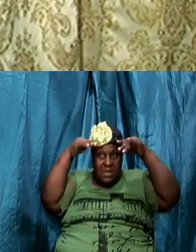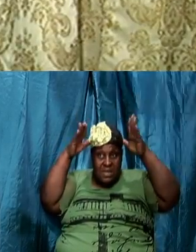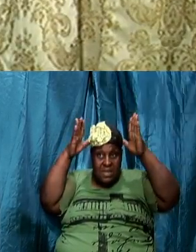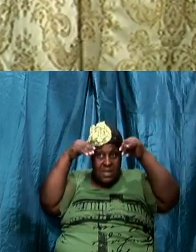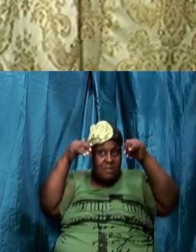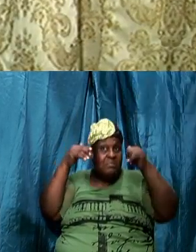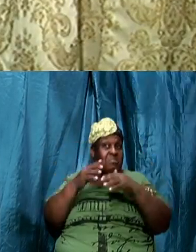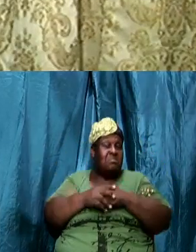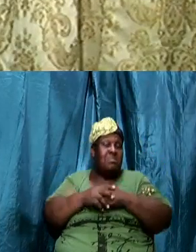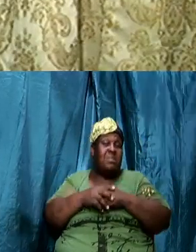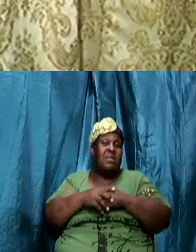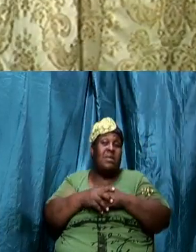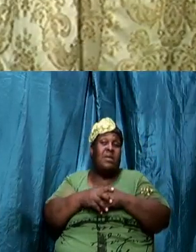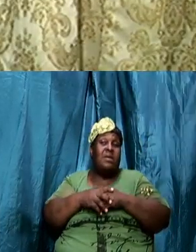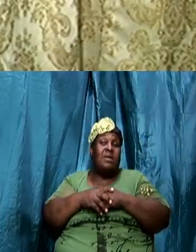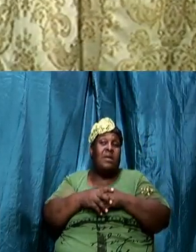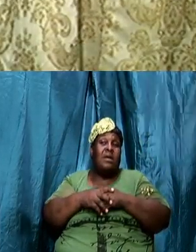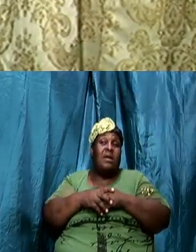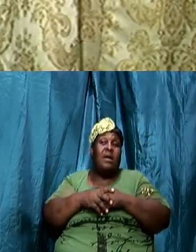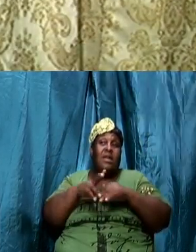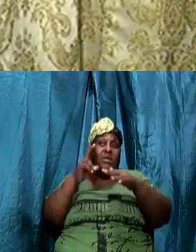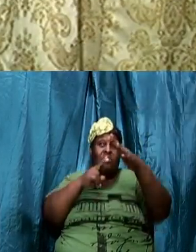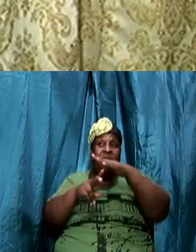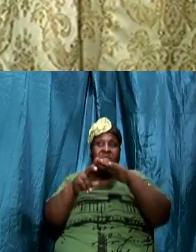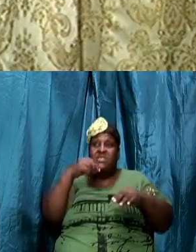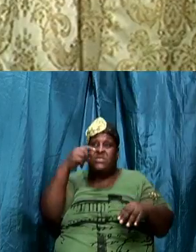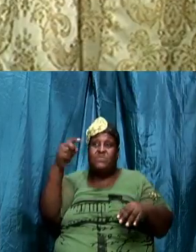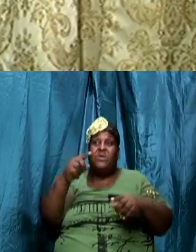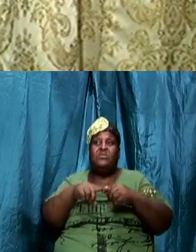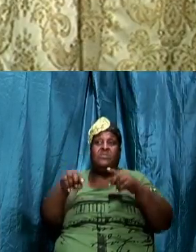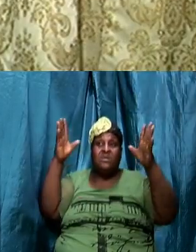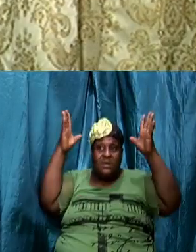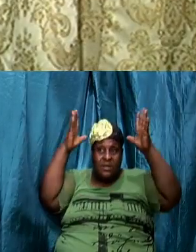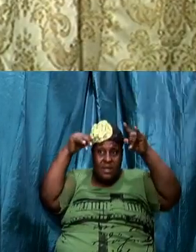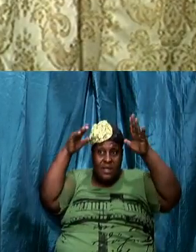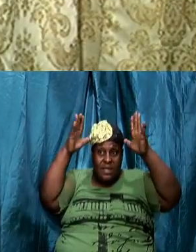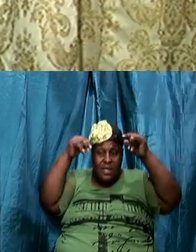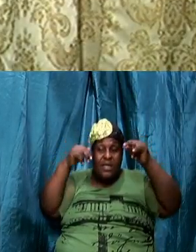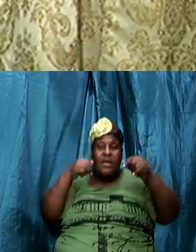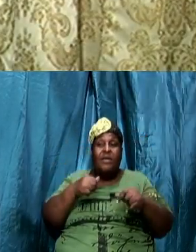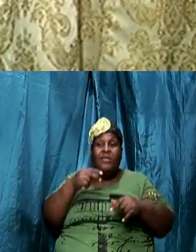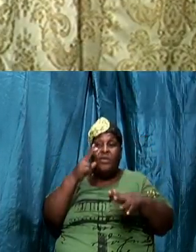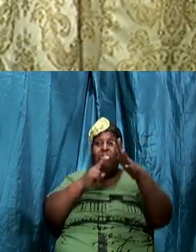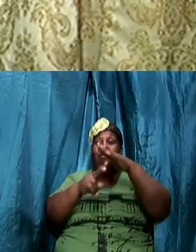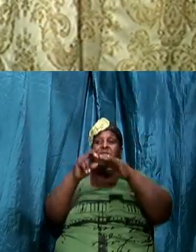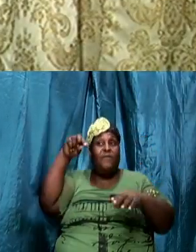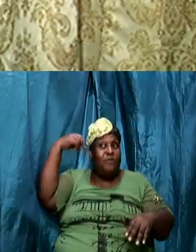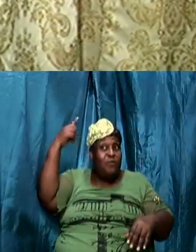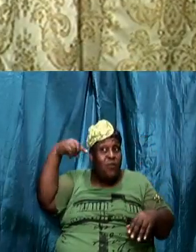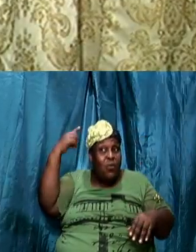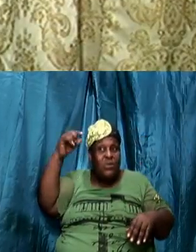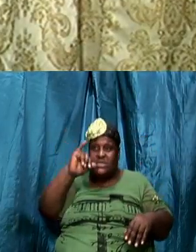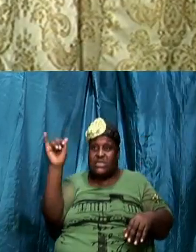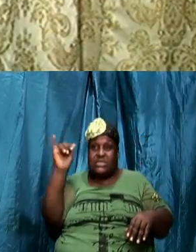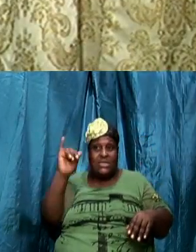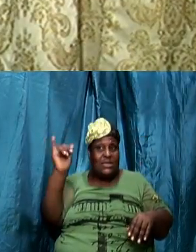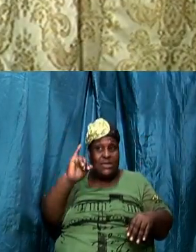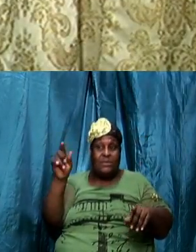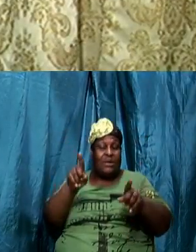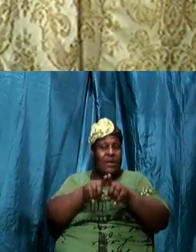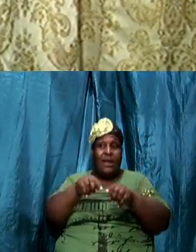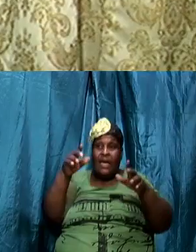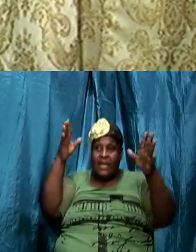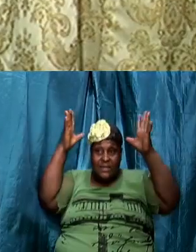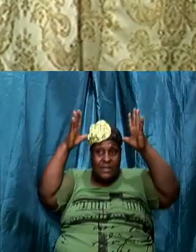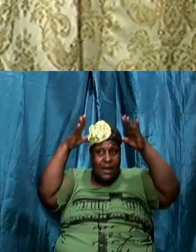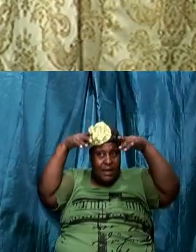of derogatory word. And Balaam is talking to the donkey. You know, say Balaam fool too. To be having the conversation with the donkey, calling the